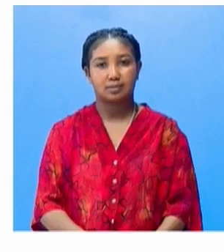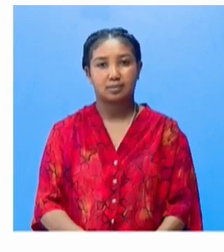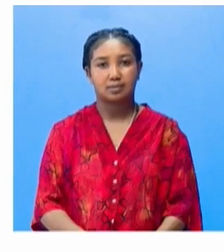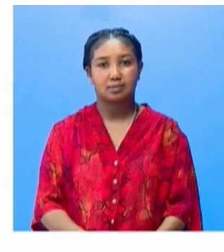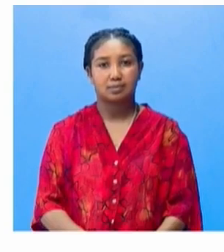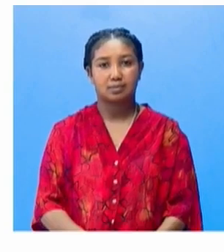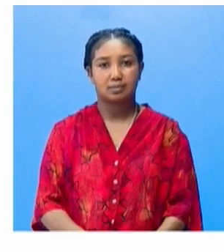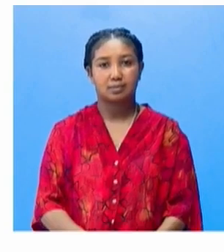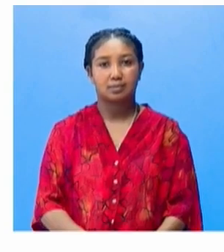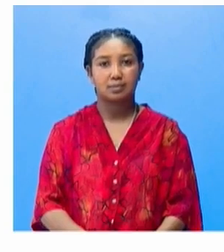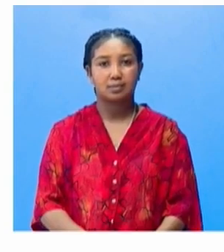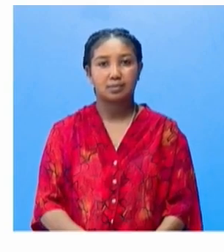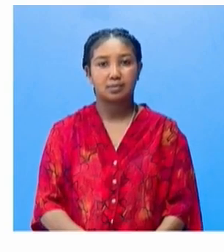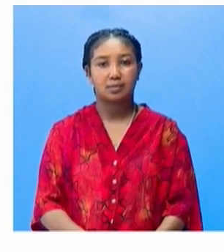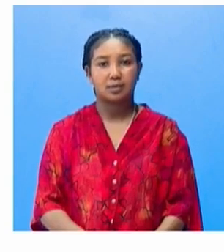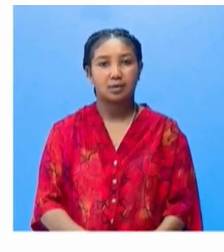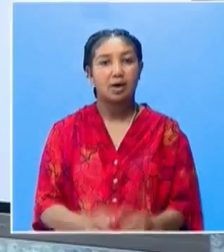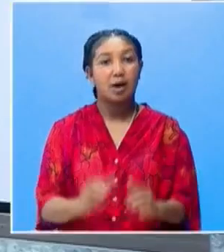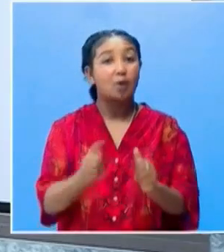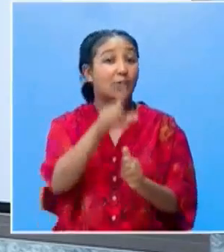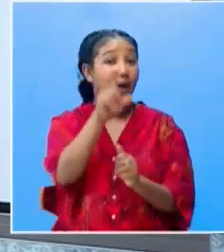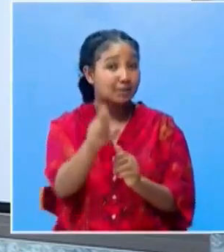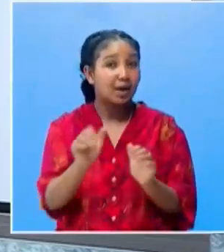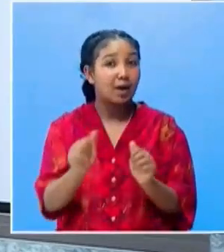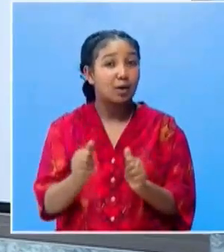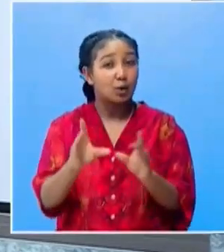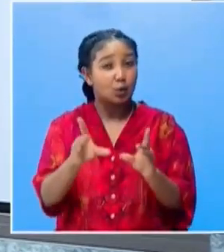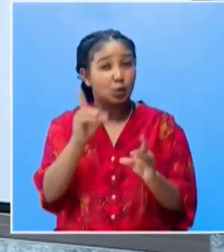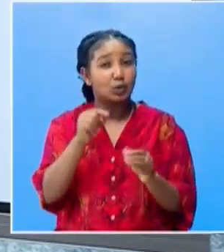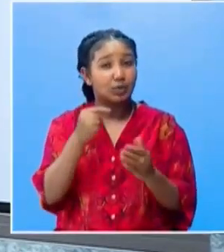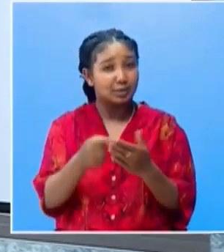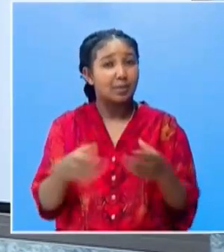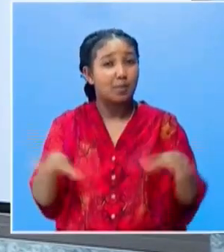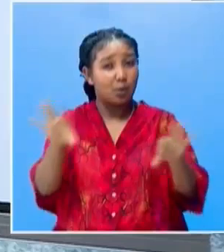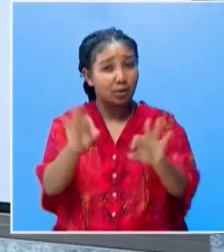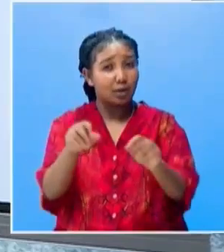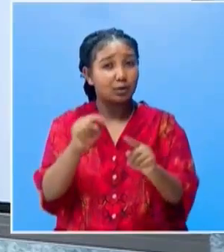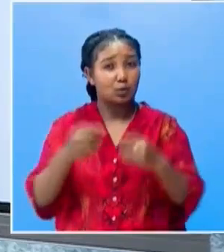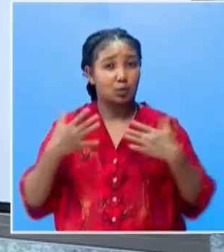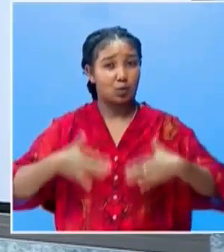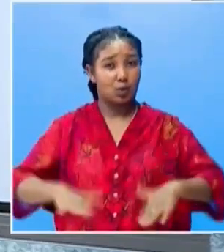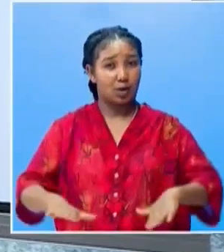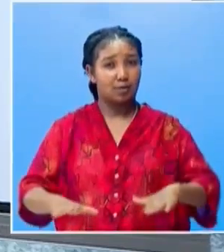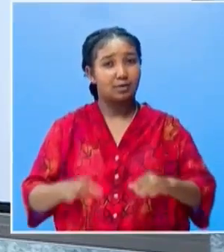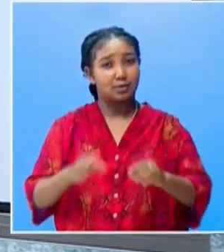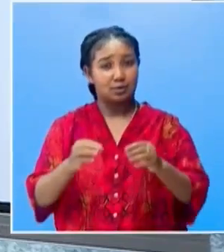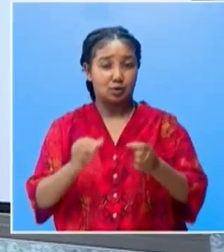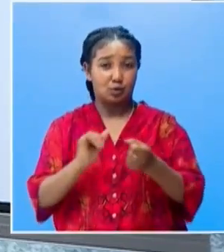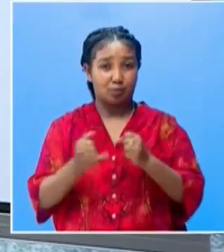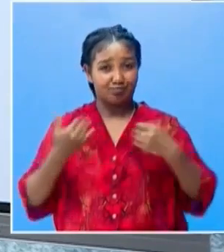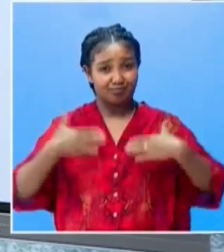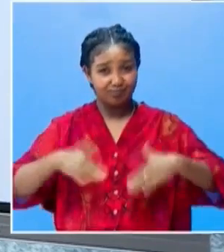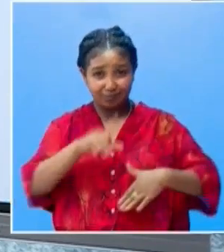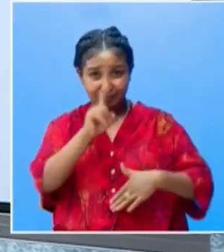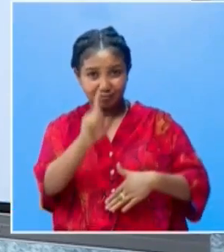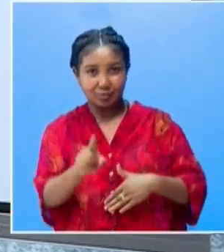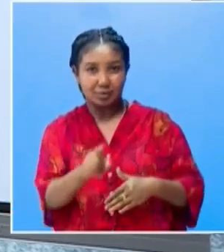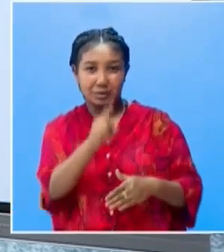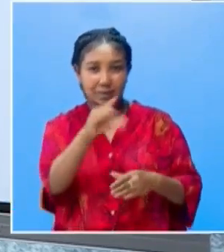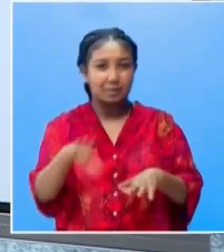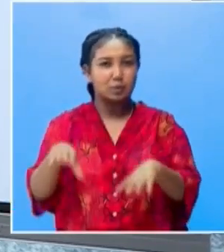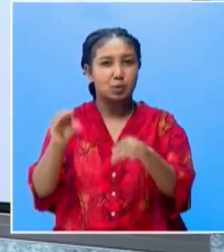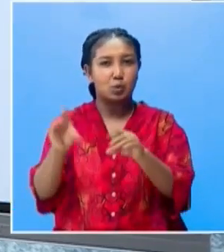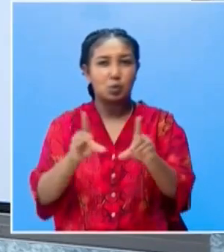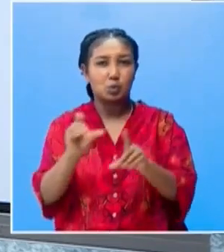Here we go. How do we ask? Would you say it is important to wear a sports suit at school? Because there are some students